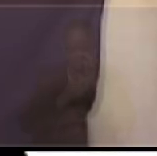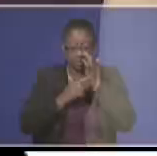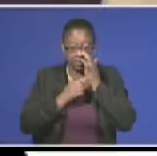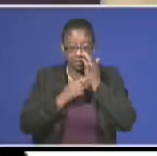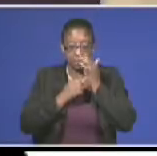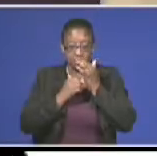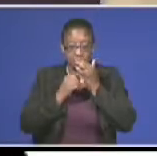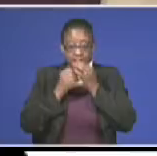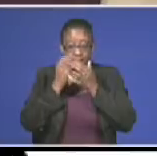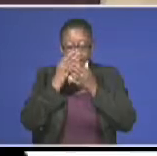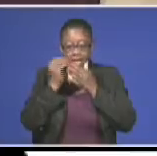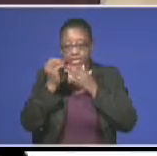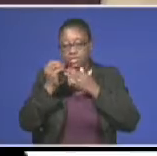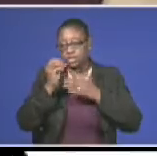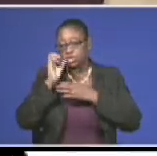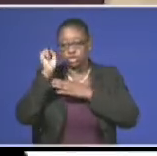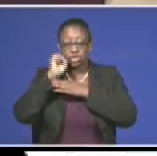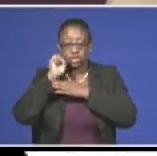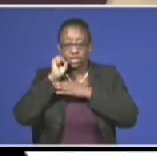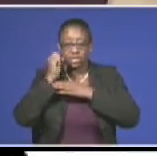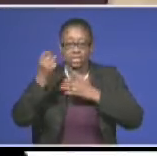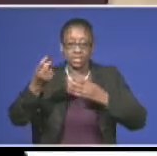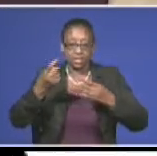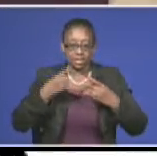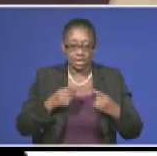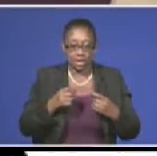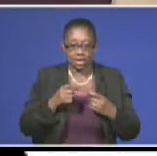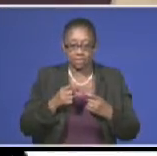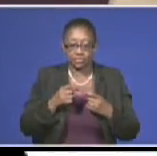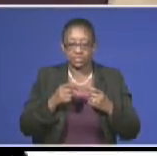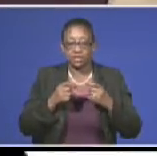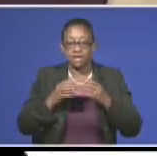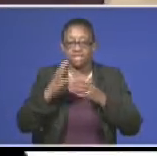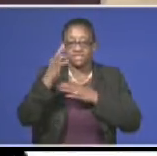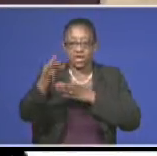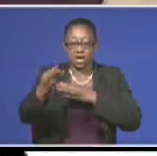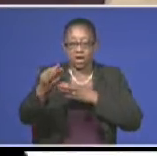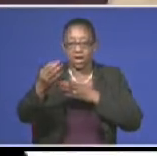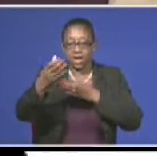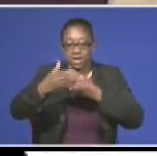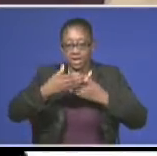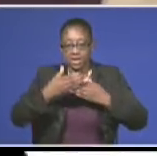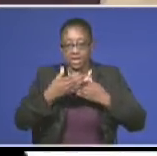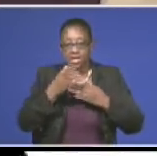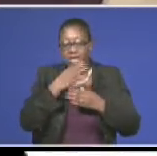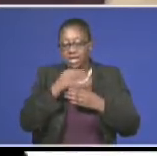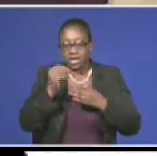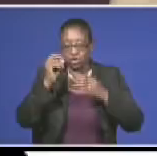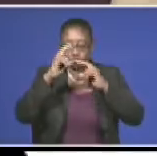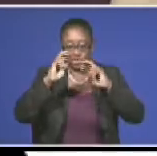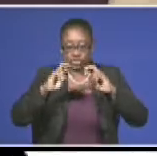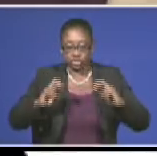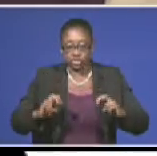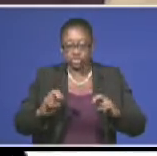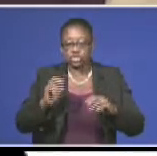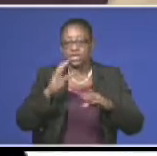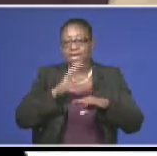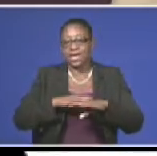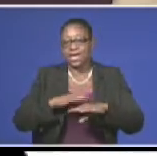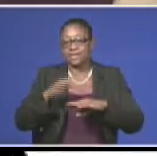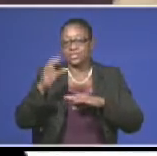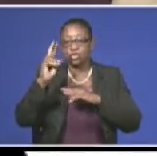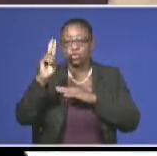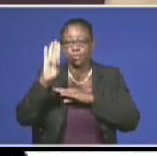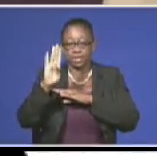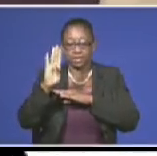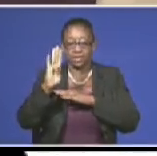Development Board, and she joins Vikneswaran Nair, who is the Dean of Graduate Studies and Research at the University of the Bahamas. Good